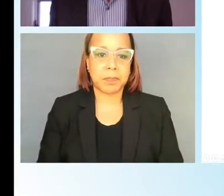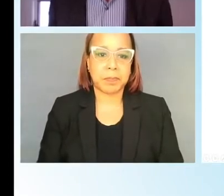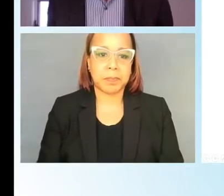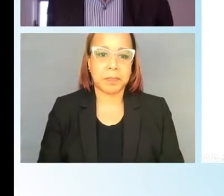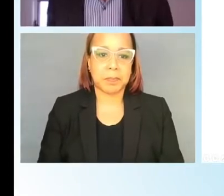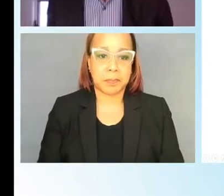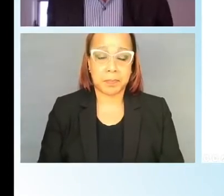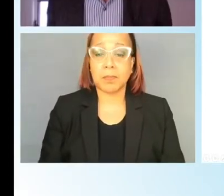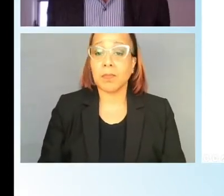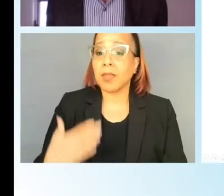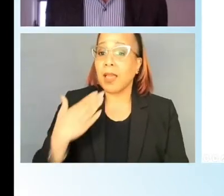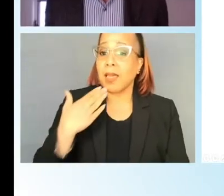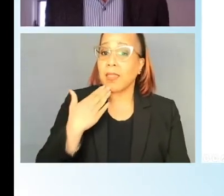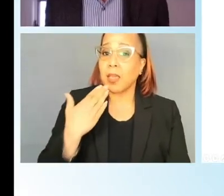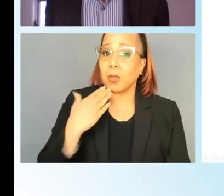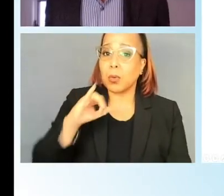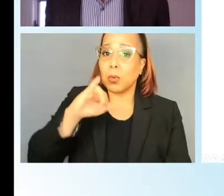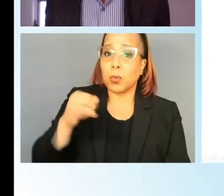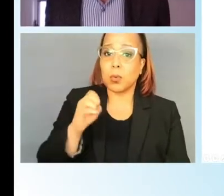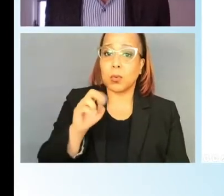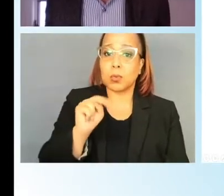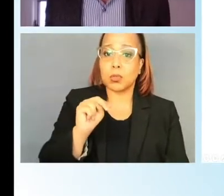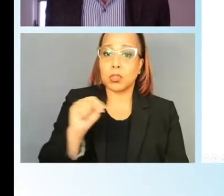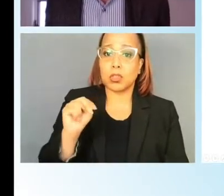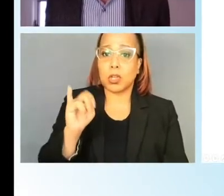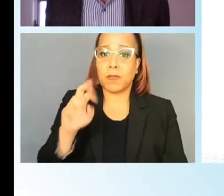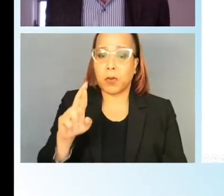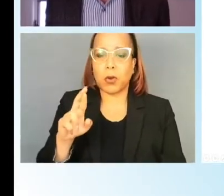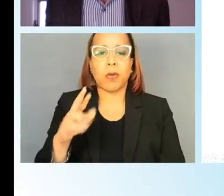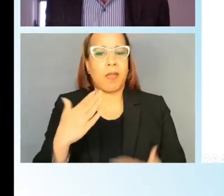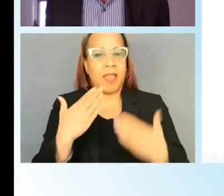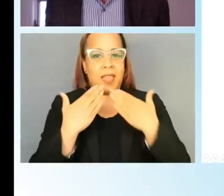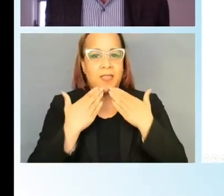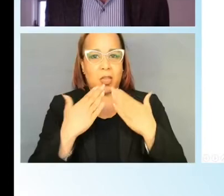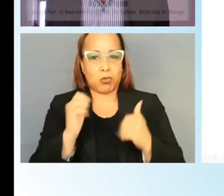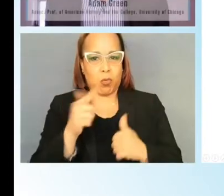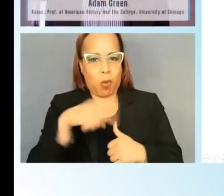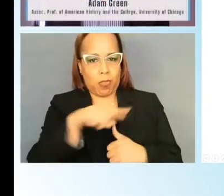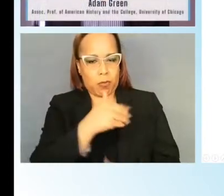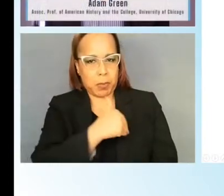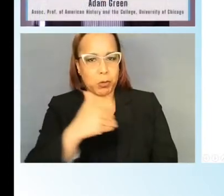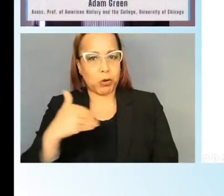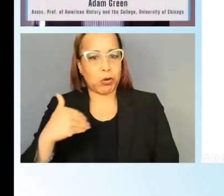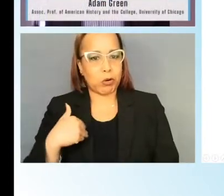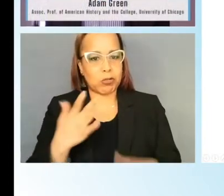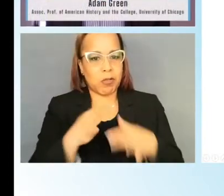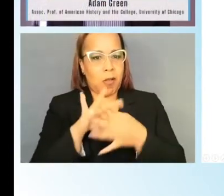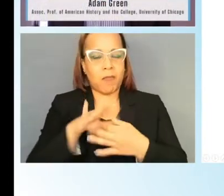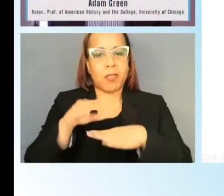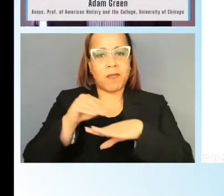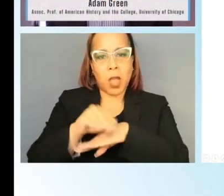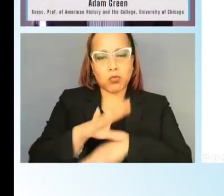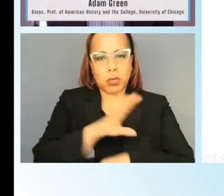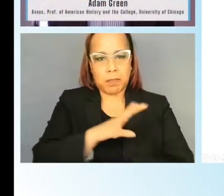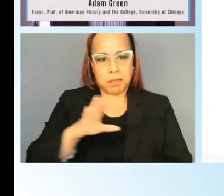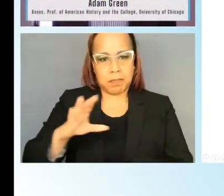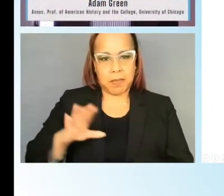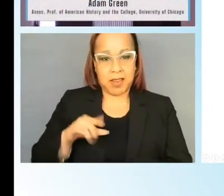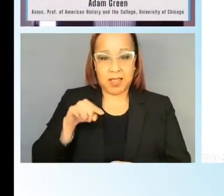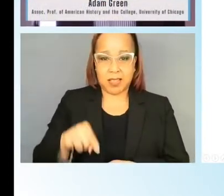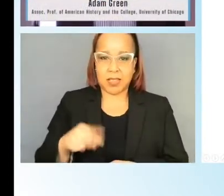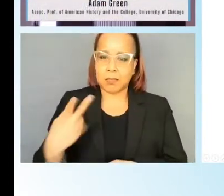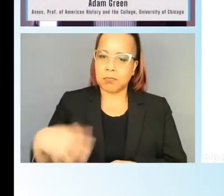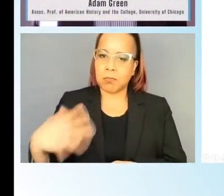Thank you, Jennifer, and thank you to all the other members of the advisory committee in this very important